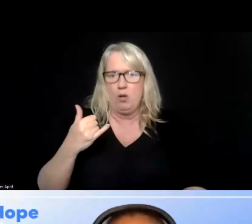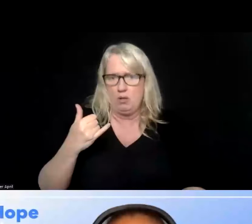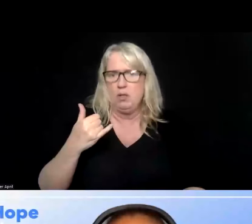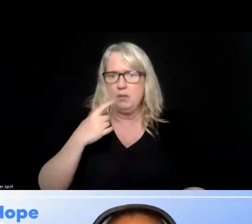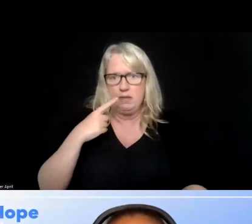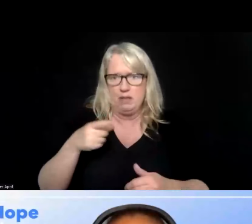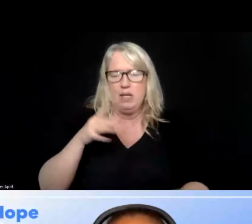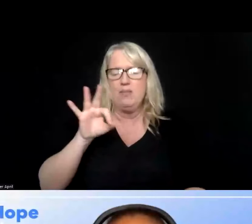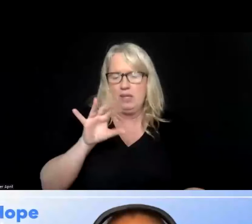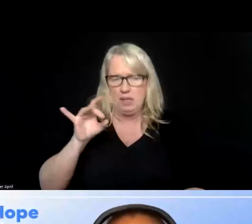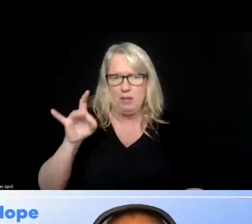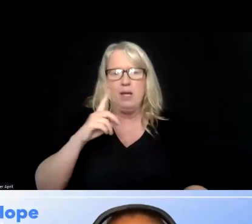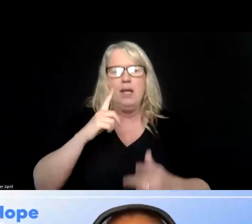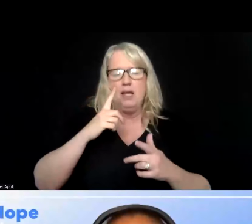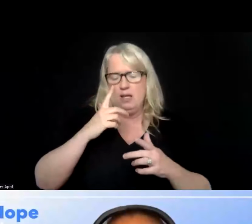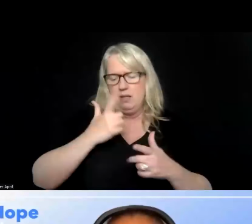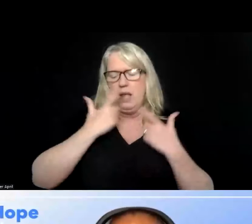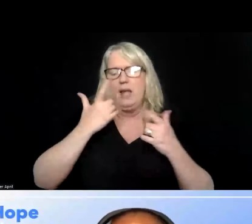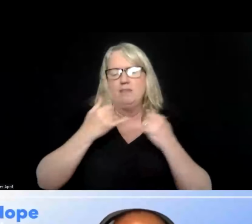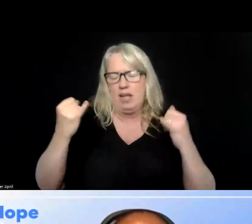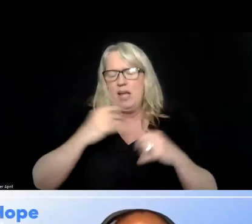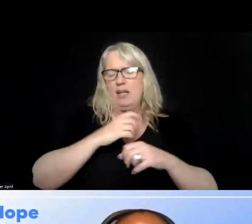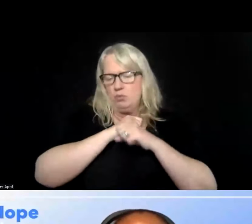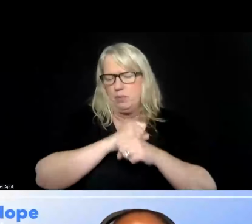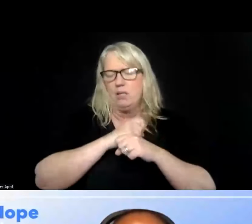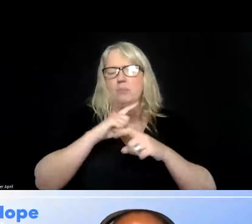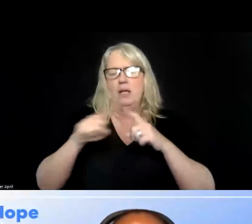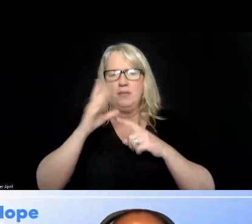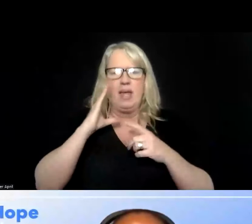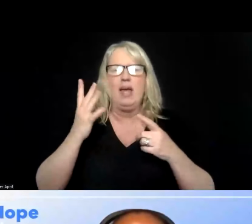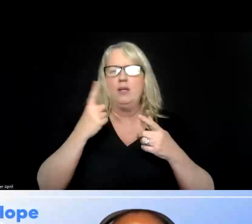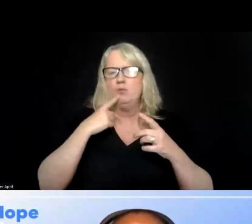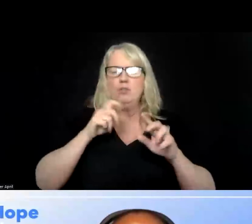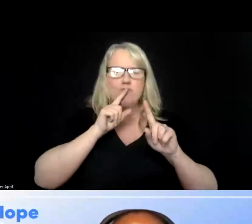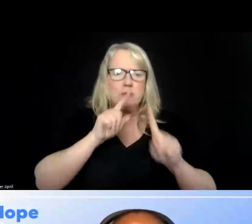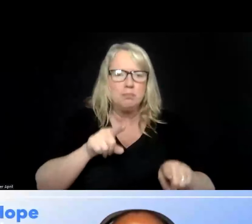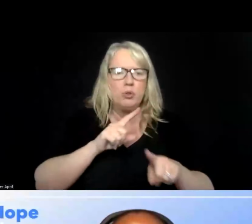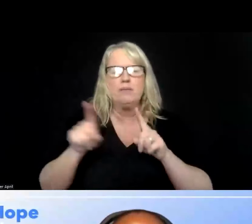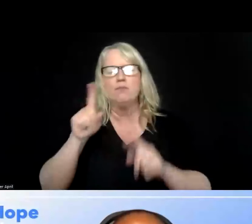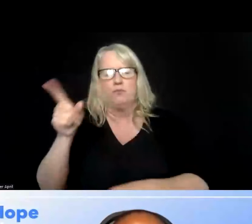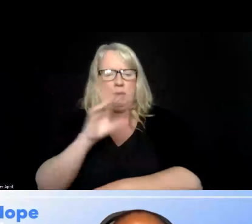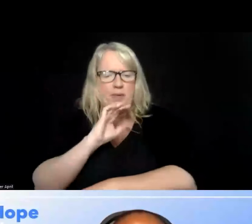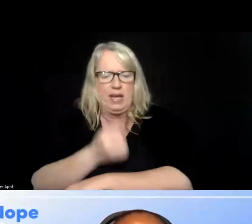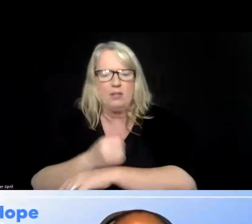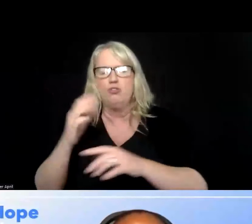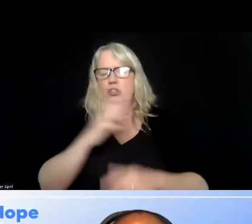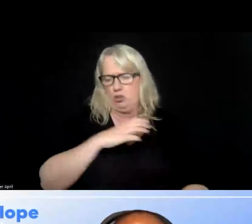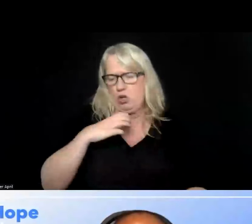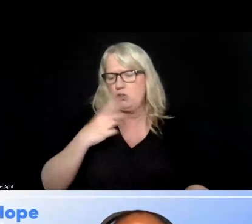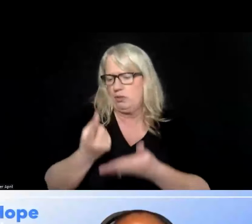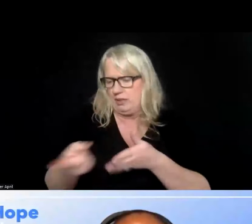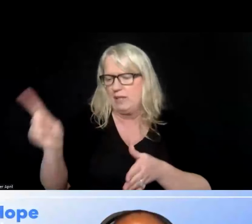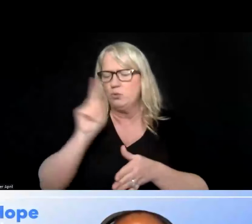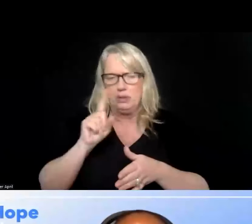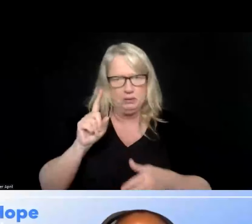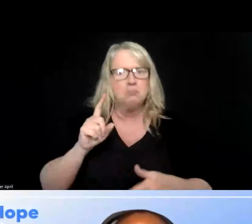the 988 Lifeline Cybersecurity Responsibility Act was reported out favorably from the Energy and Commerce Committee in the House last week. So this